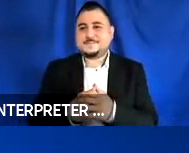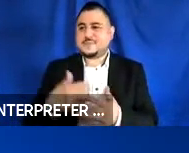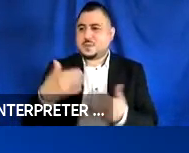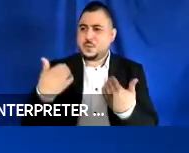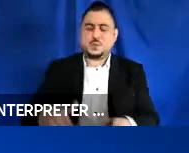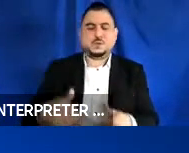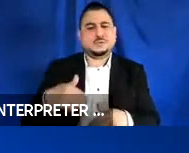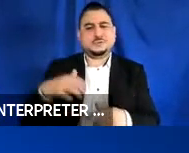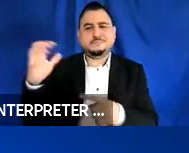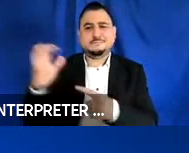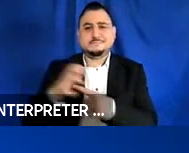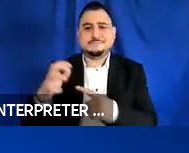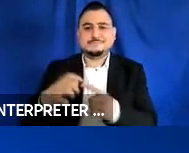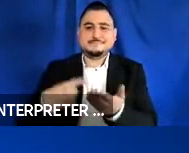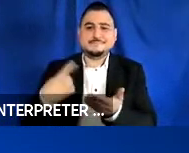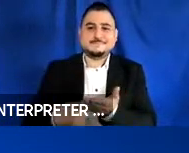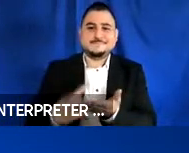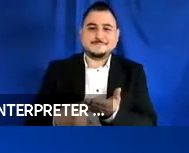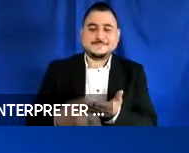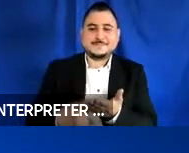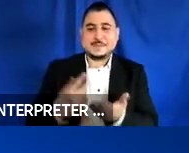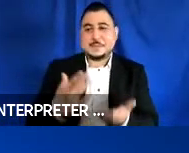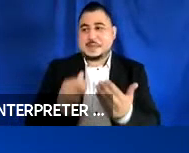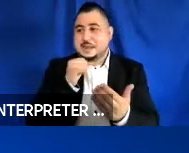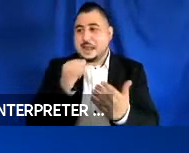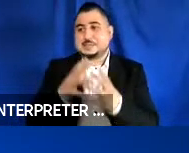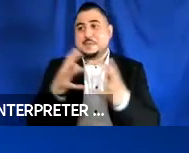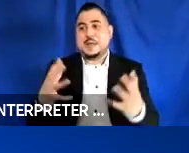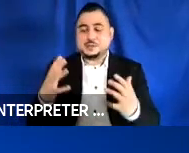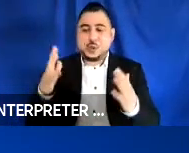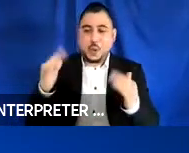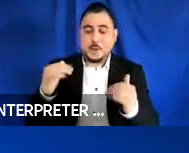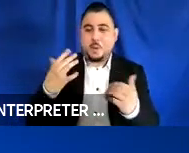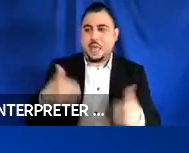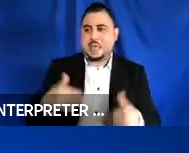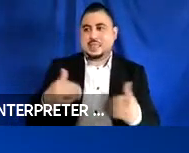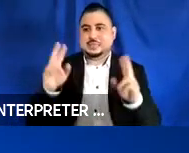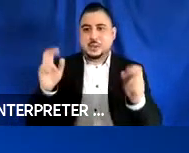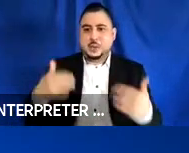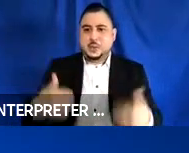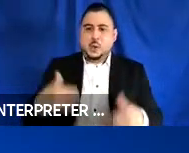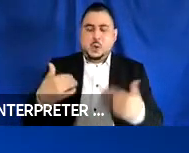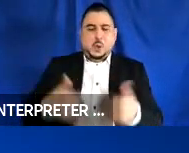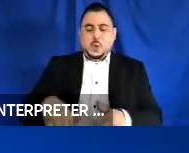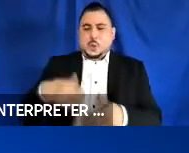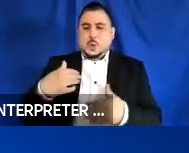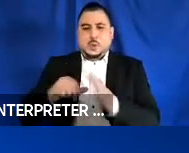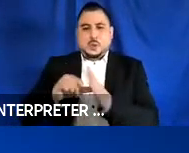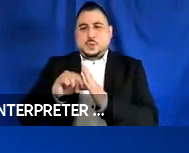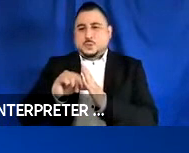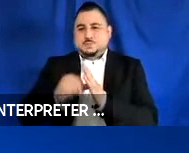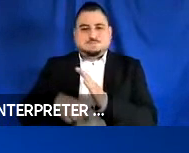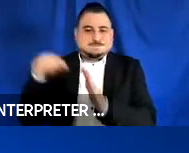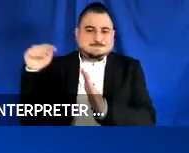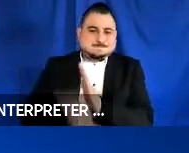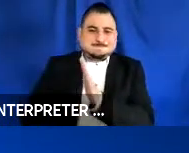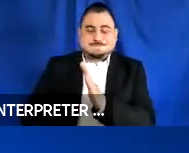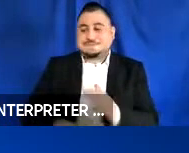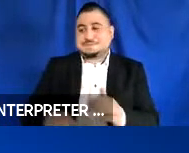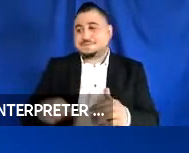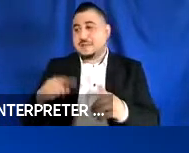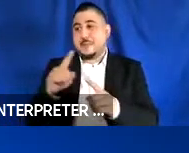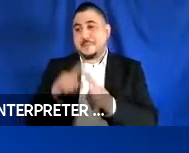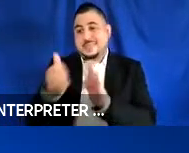discussion, maybe not as much as we had hoped because this is such a huge topic and we had such a packed agenda, but it's still been really good. But as I